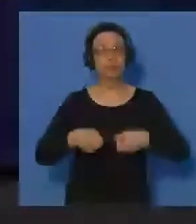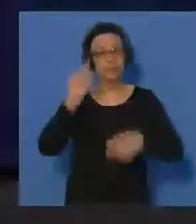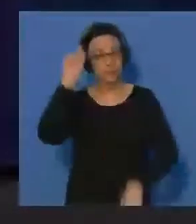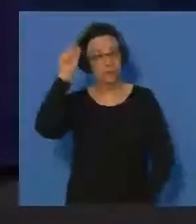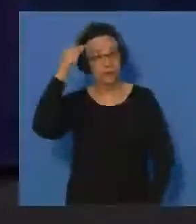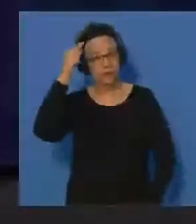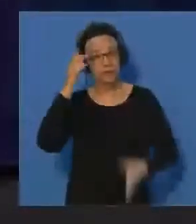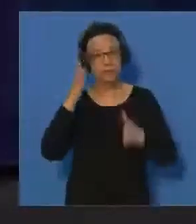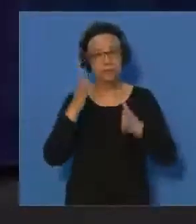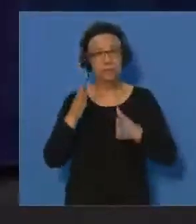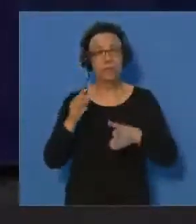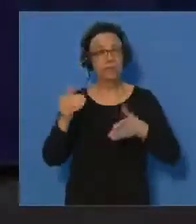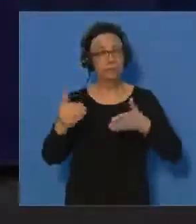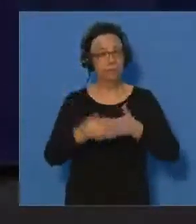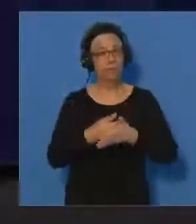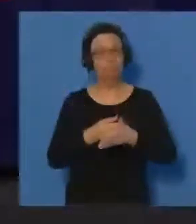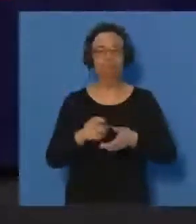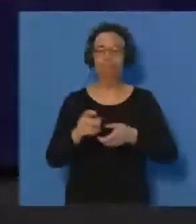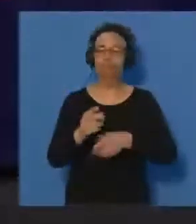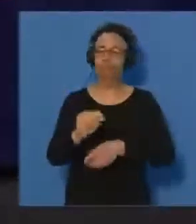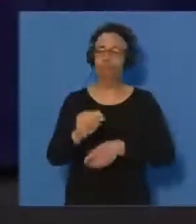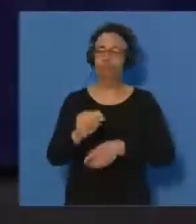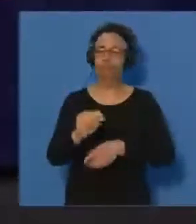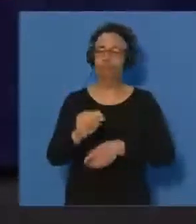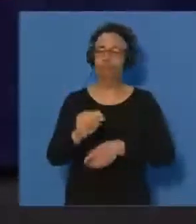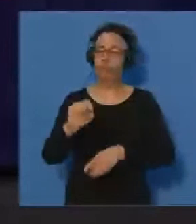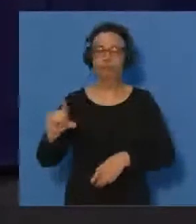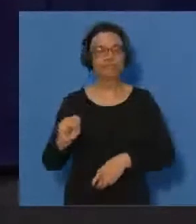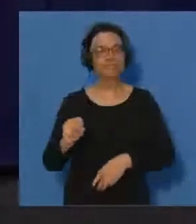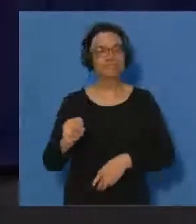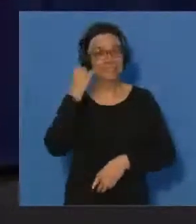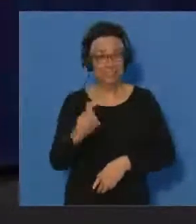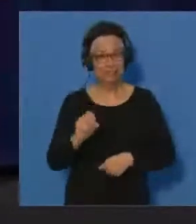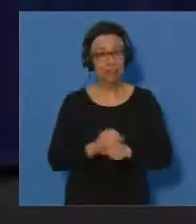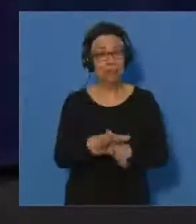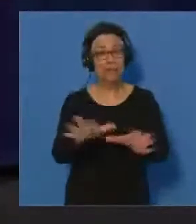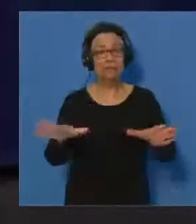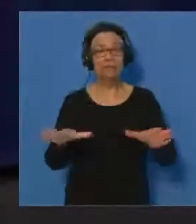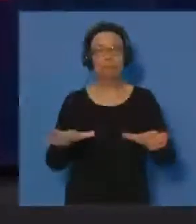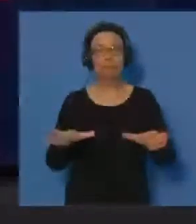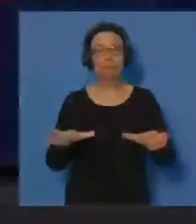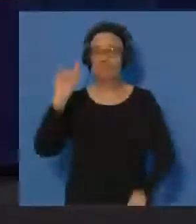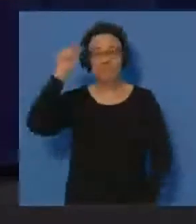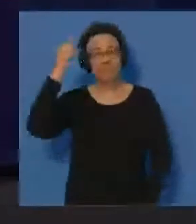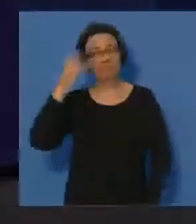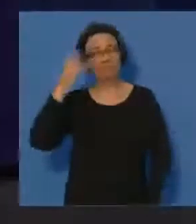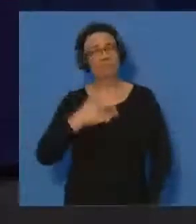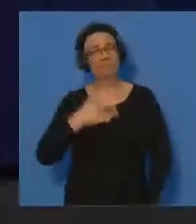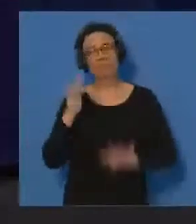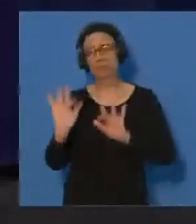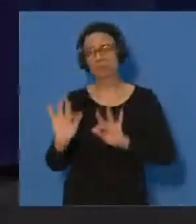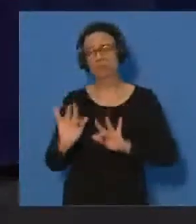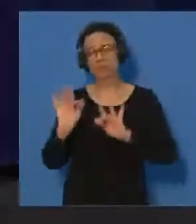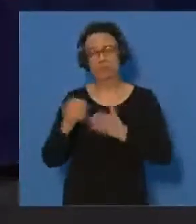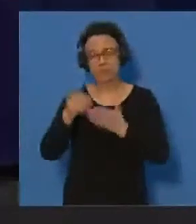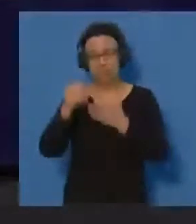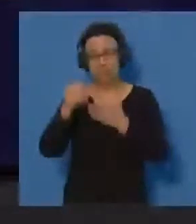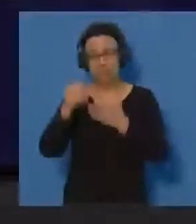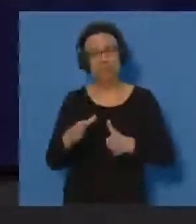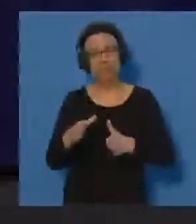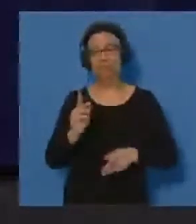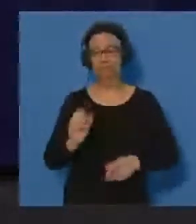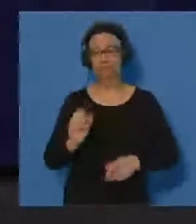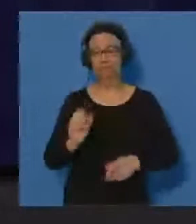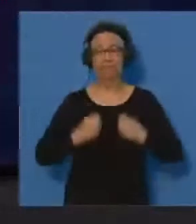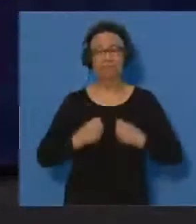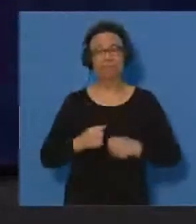of a pandemic. This government feels for the many students and Bermuda residents that remain stranded